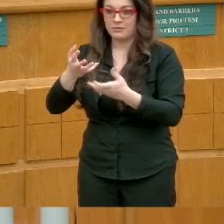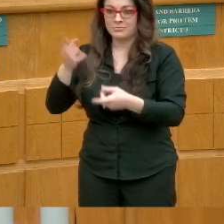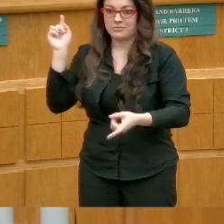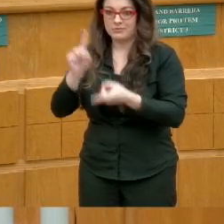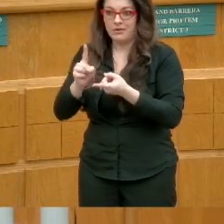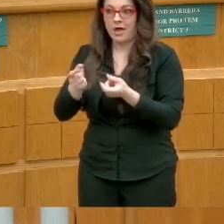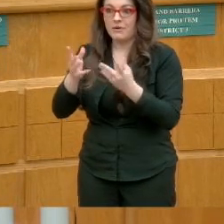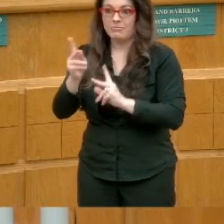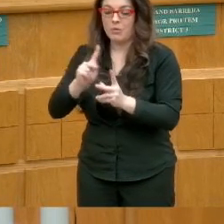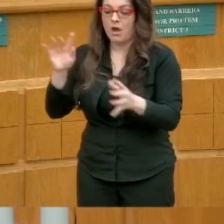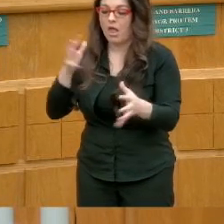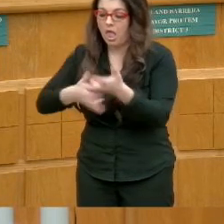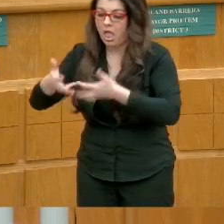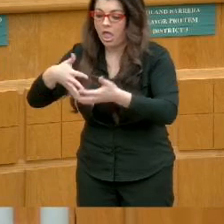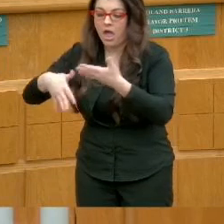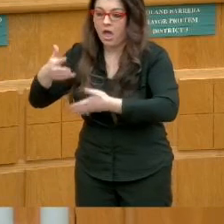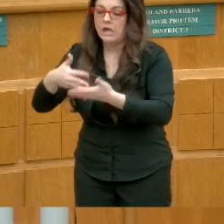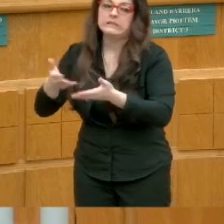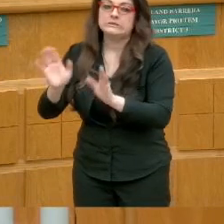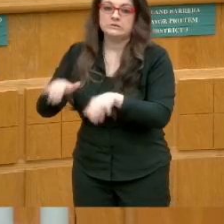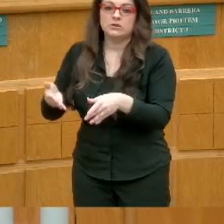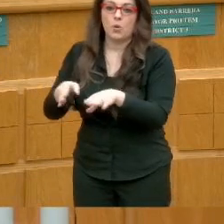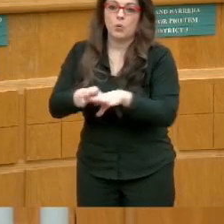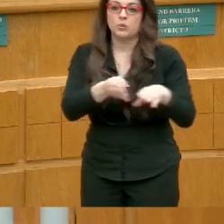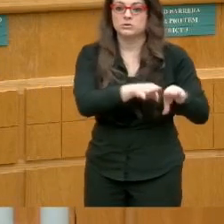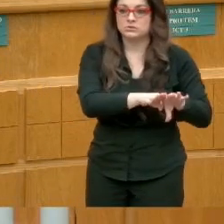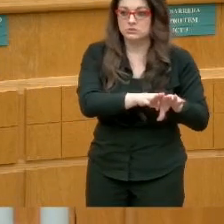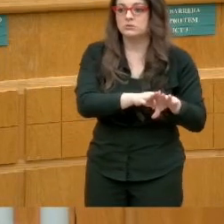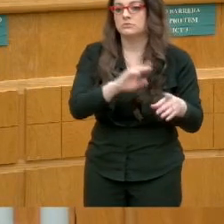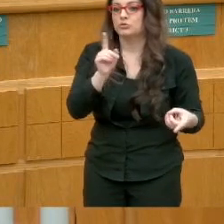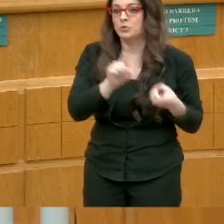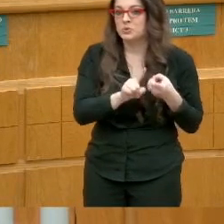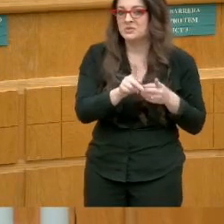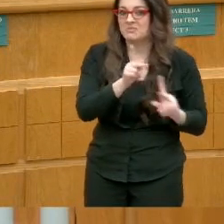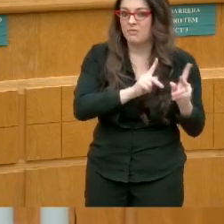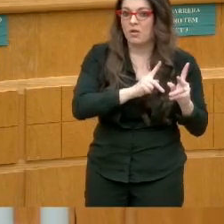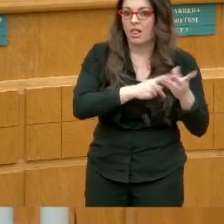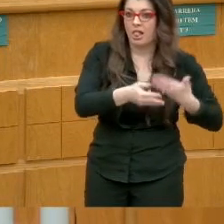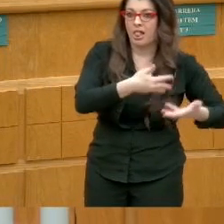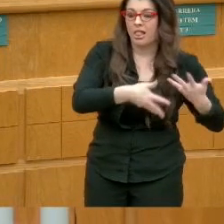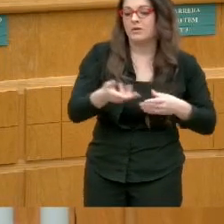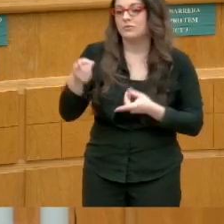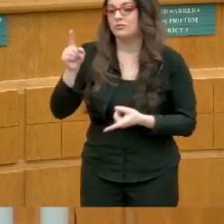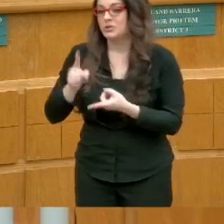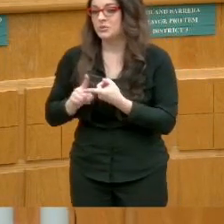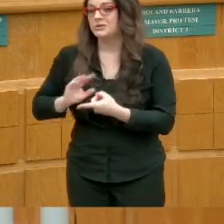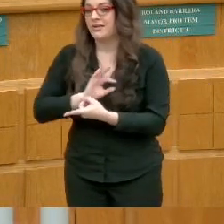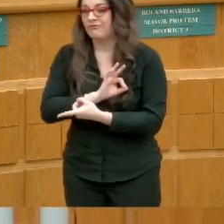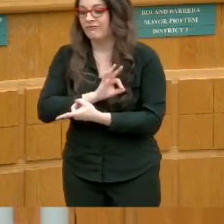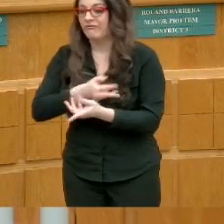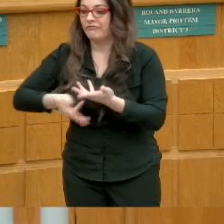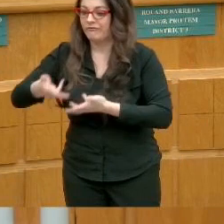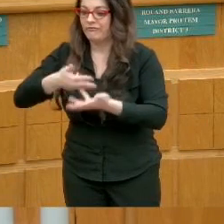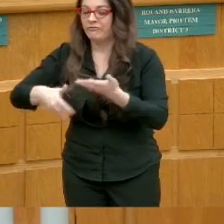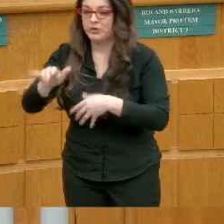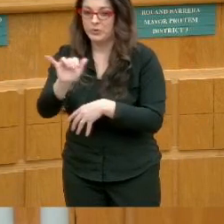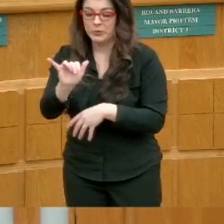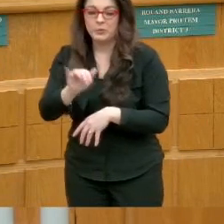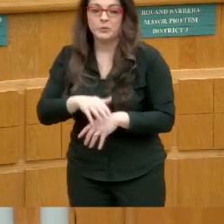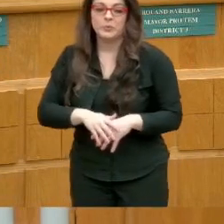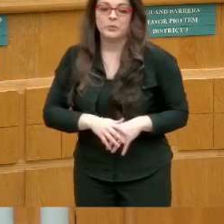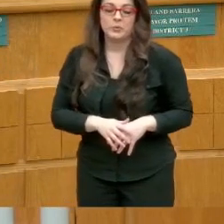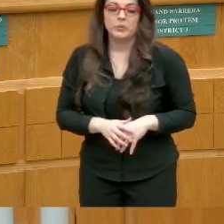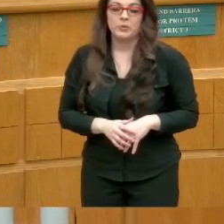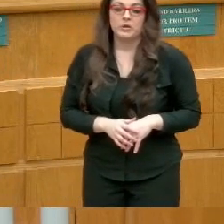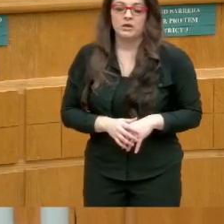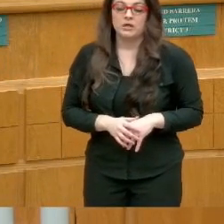when we minimized staff reporting to work and implemented a lot of telecommuting over the past couple